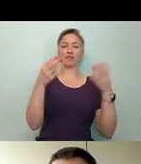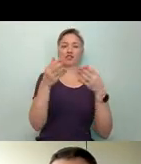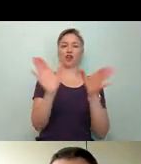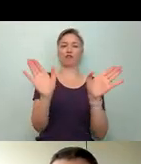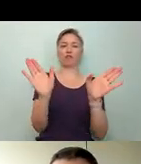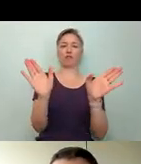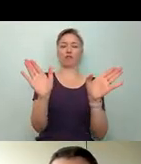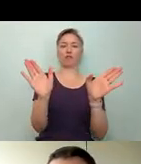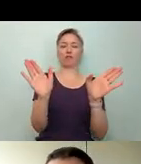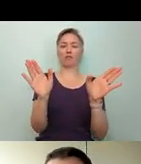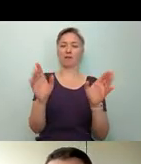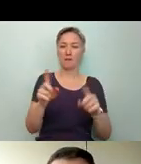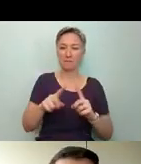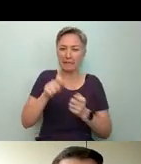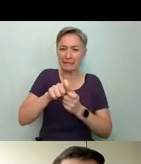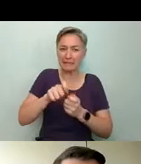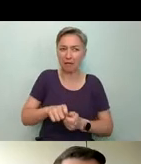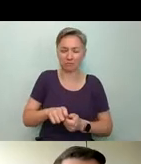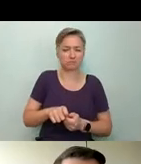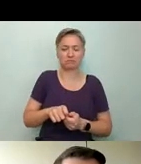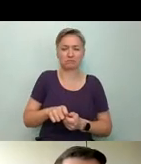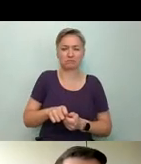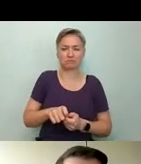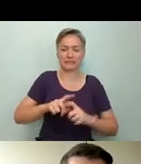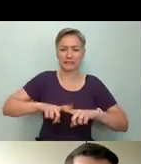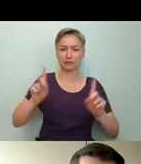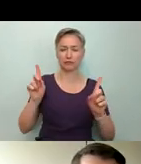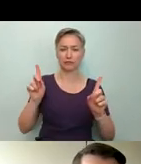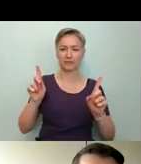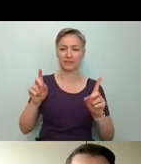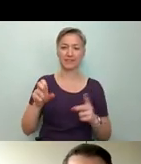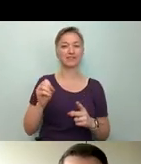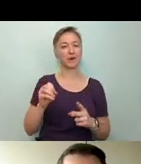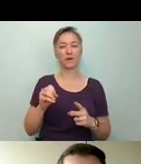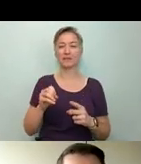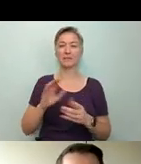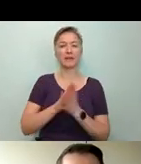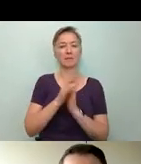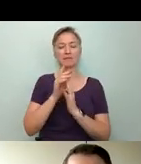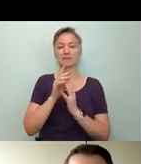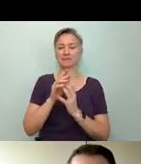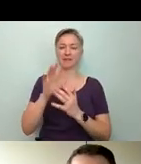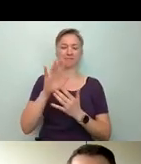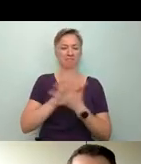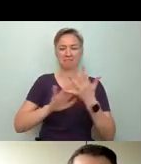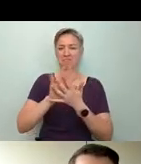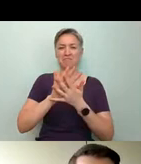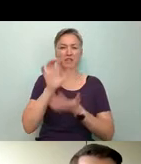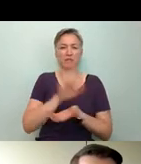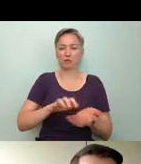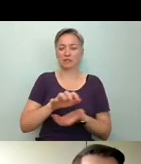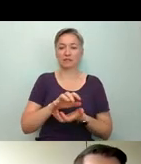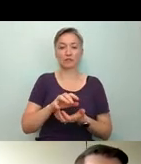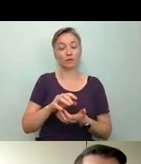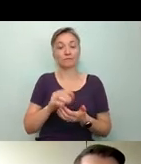that become overutilized and create some of the challenges that we're seeing today as people are navigating their careers or trying